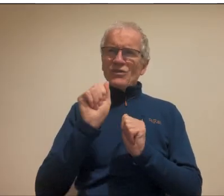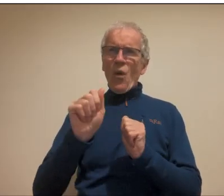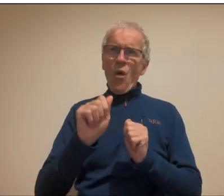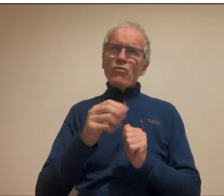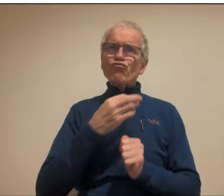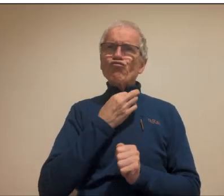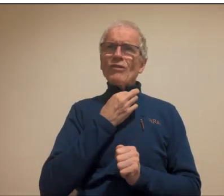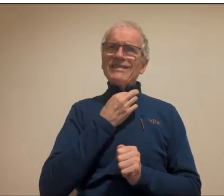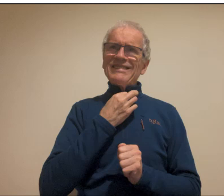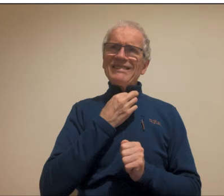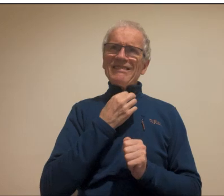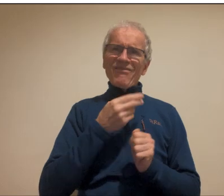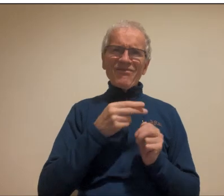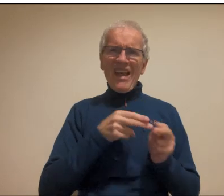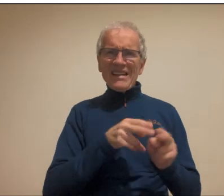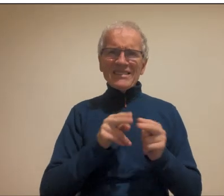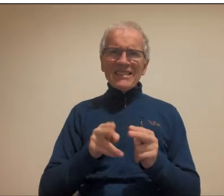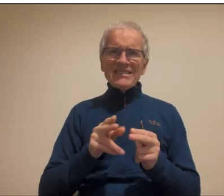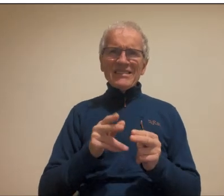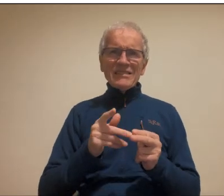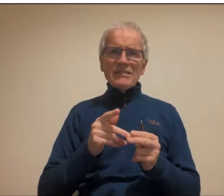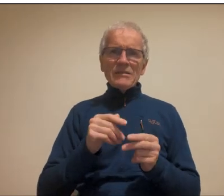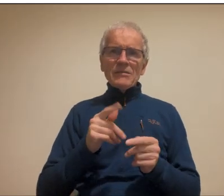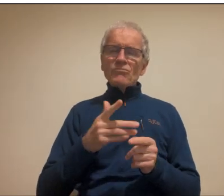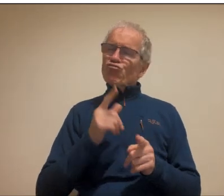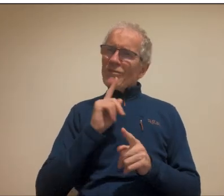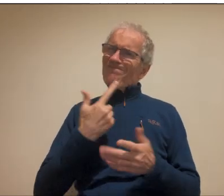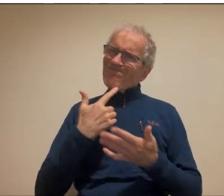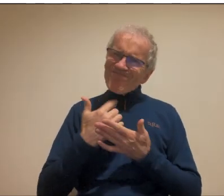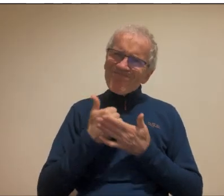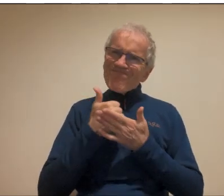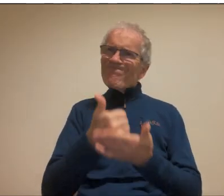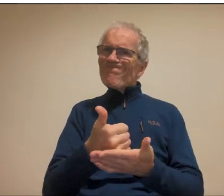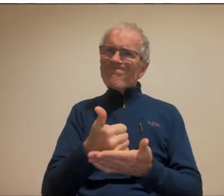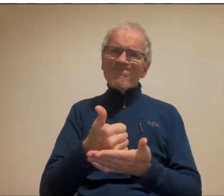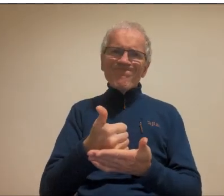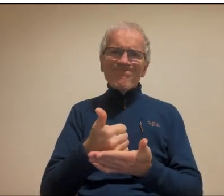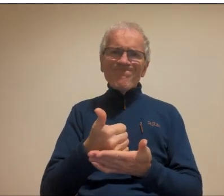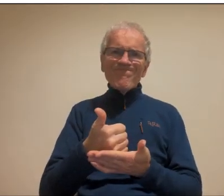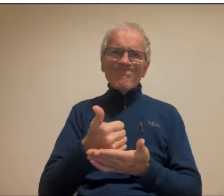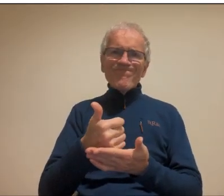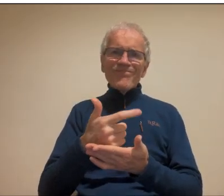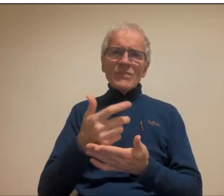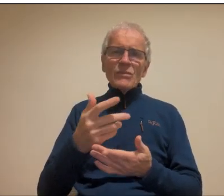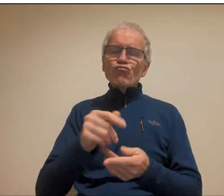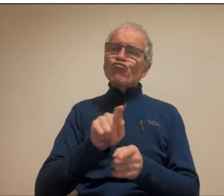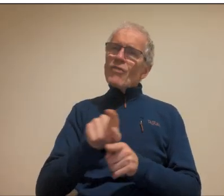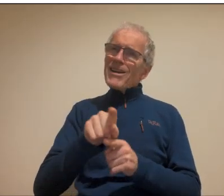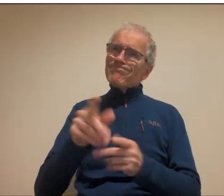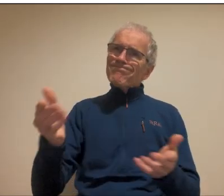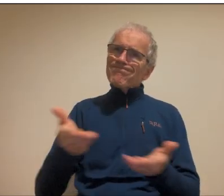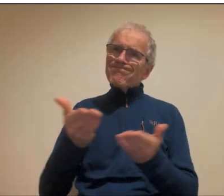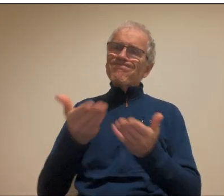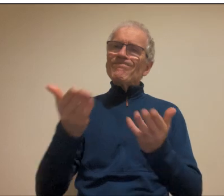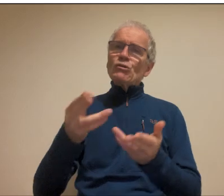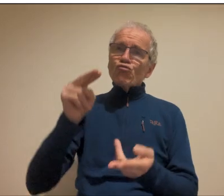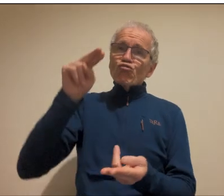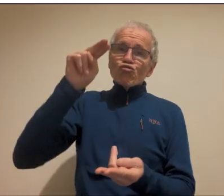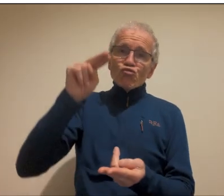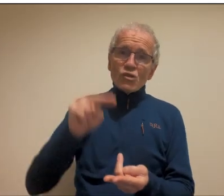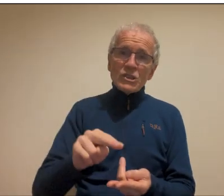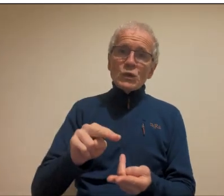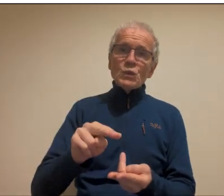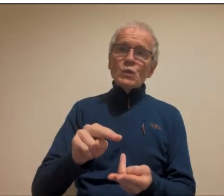Even if you can't change all your risk factors, there are steps you can take to reduce your risk.